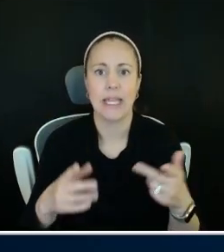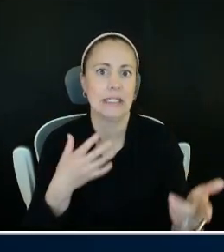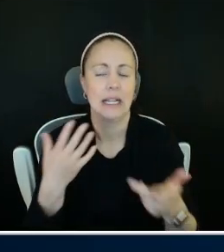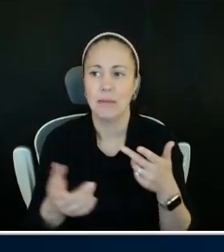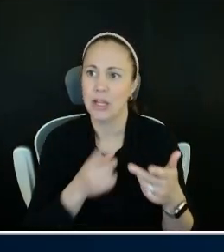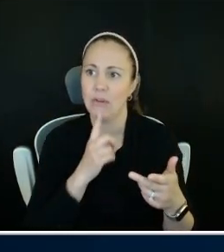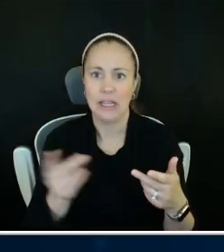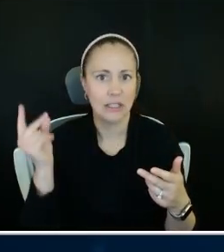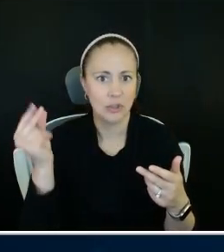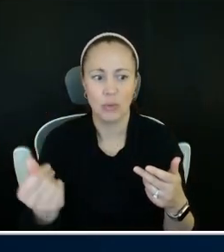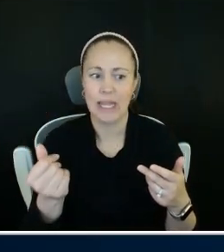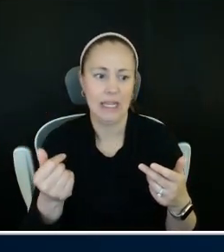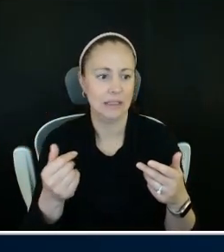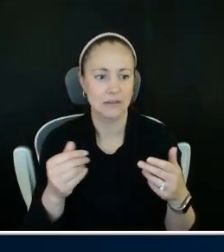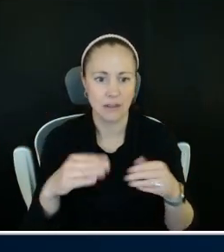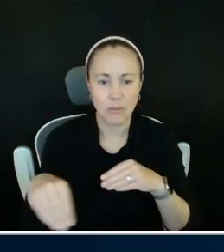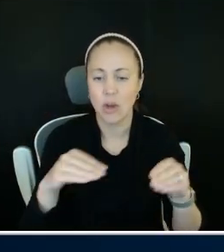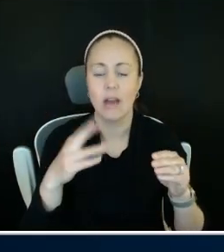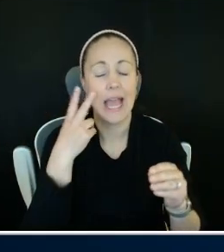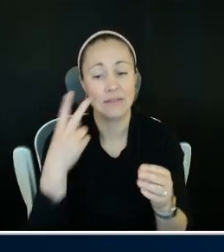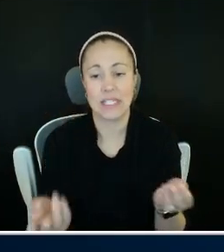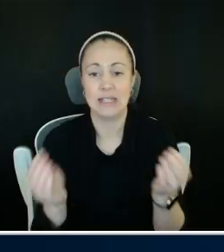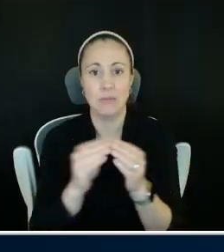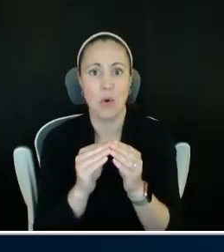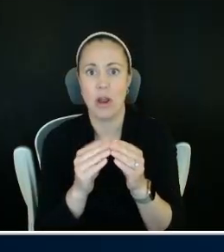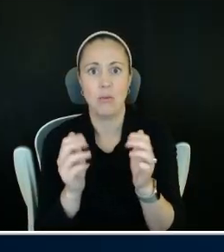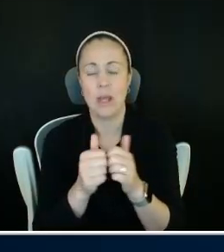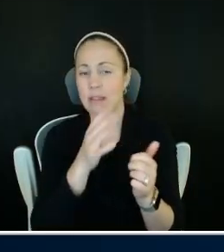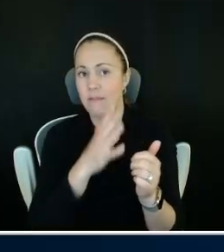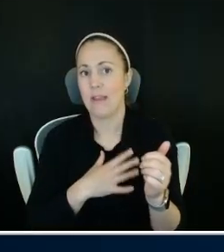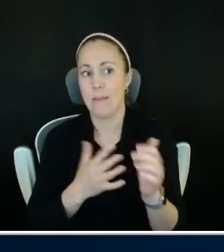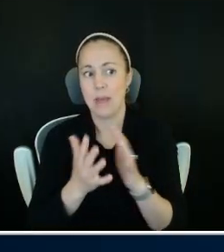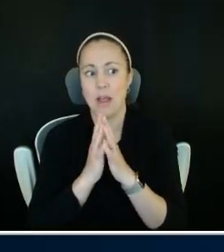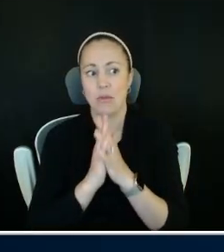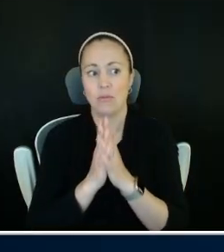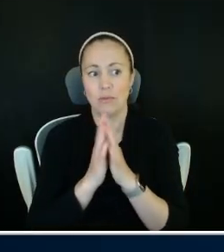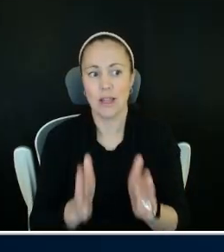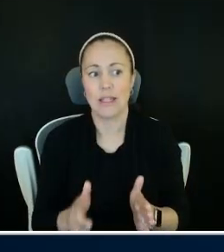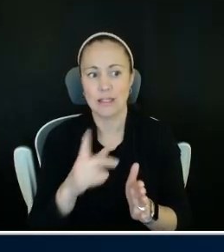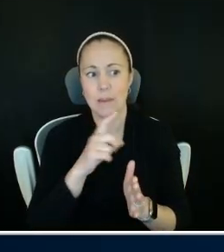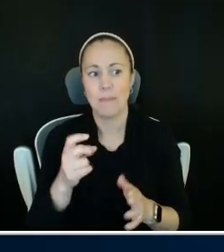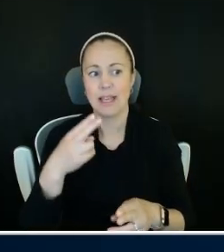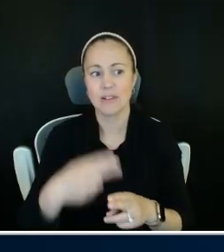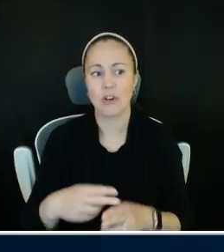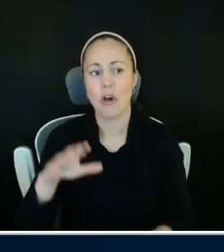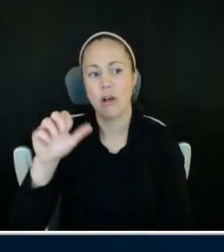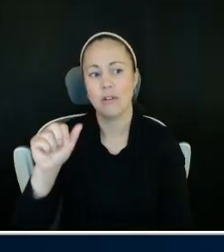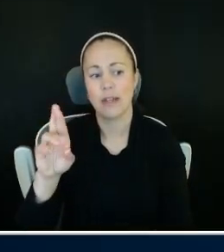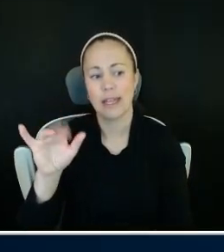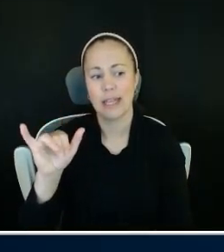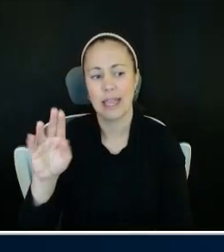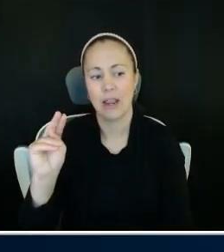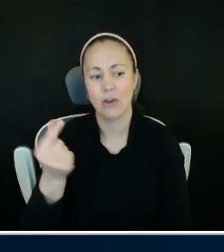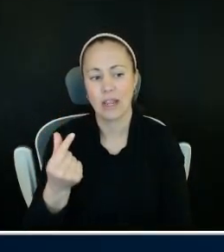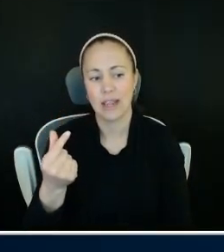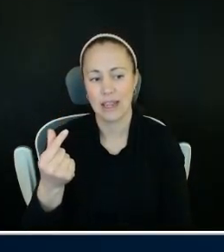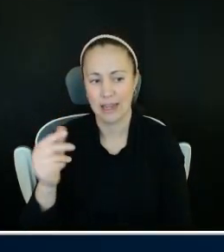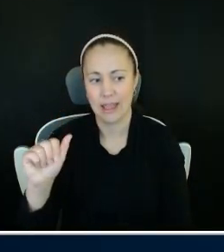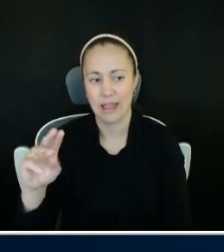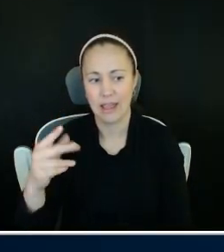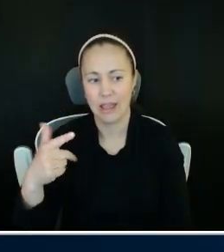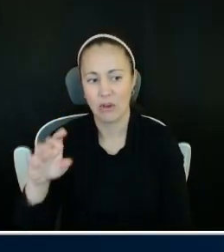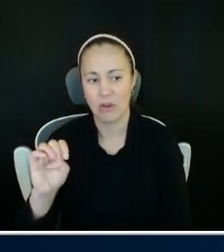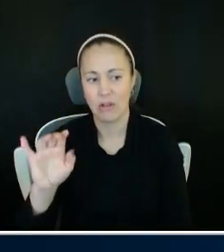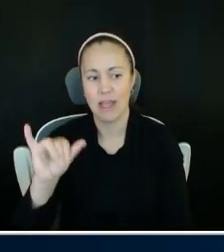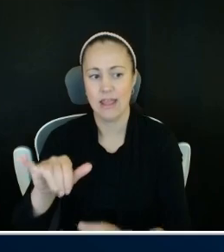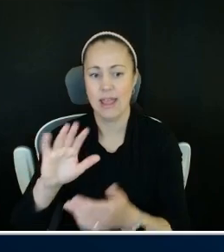And I've seen it again more in female wrestlers because of what's called their carrying angle. And that's the way their arm is positioned, and that's just the